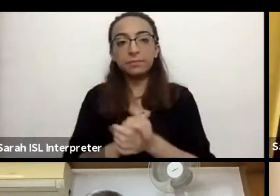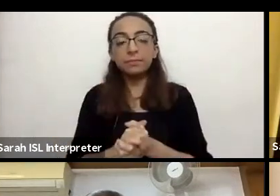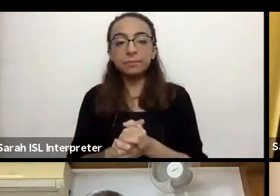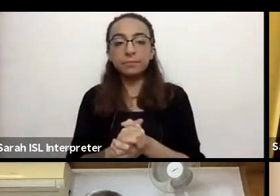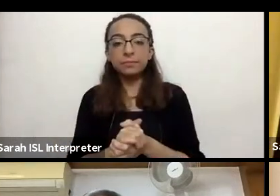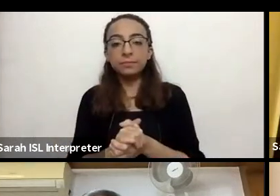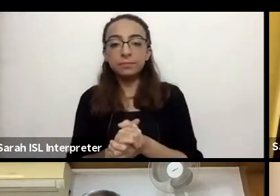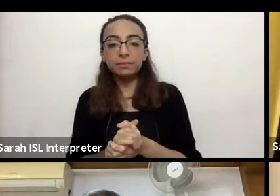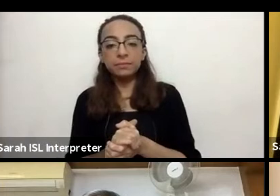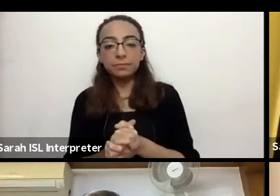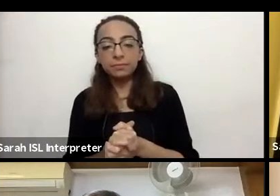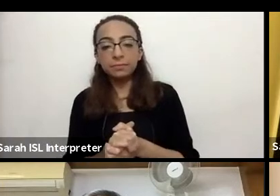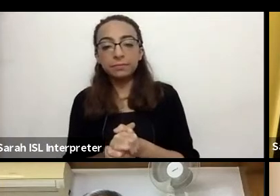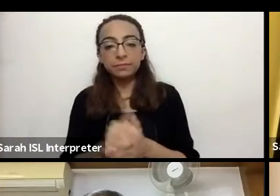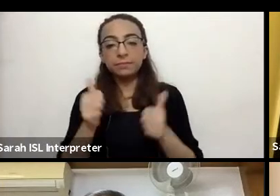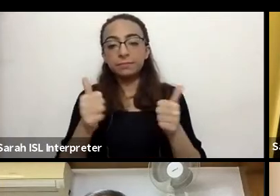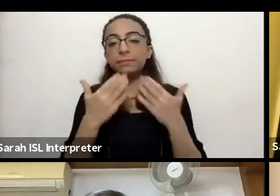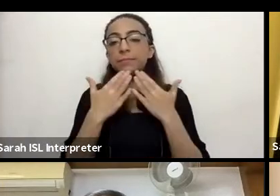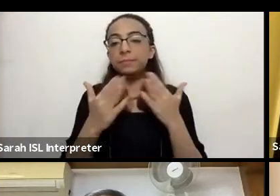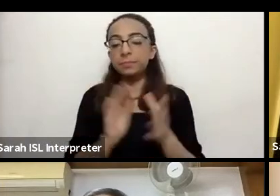thank you. How are you, sir? Thank you.